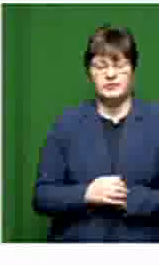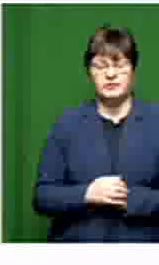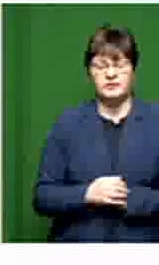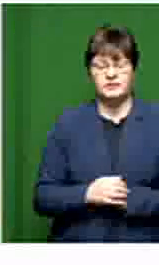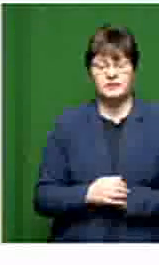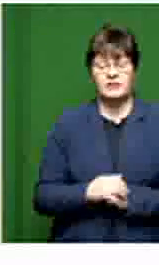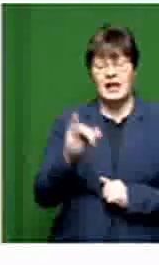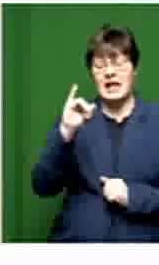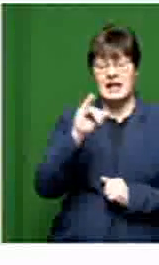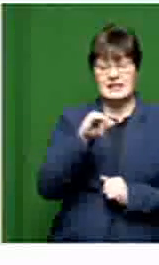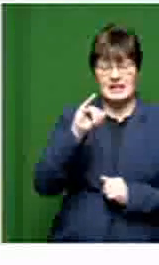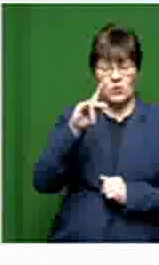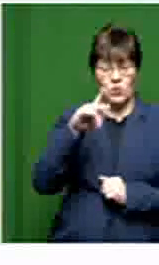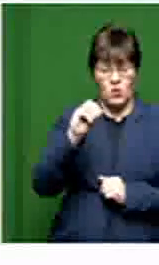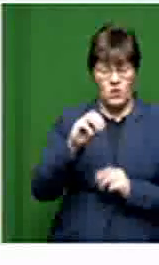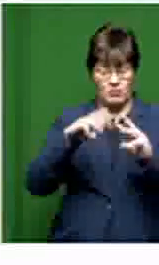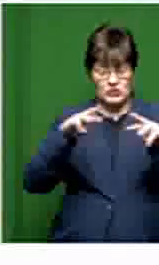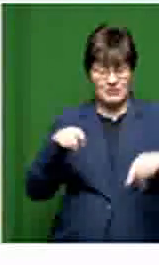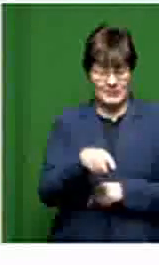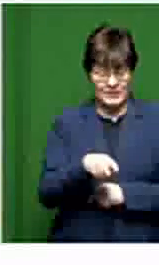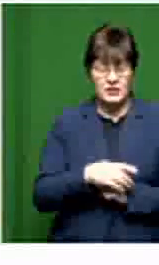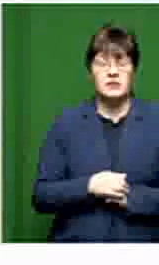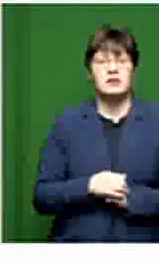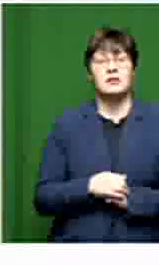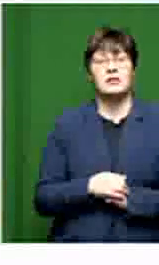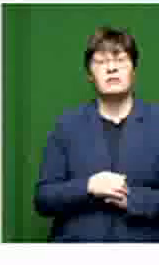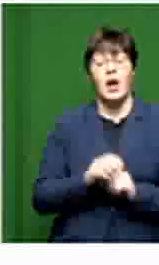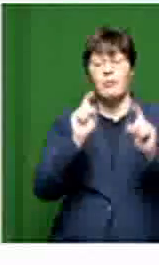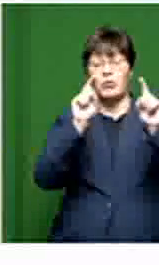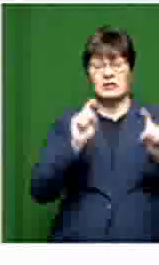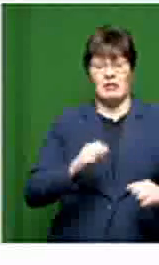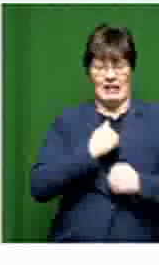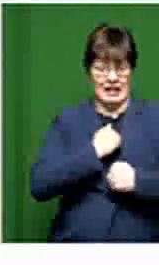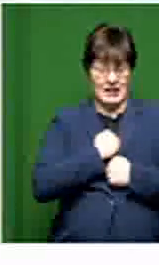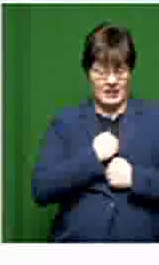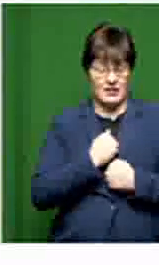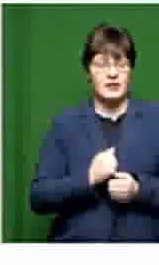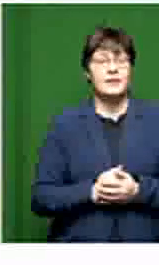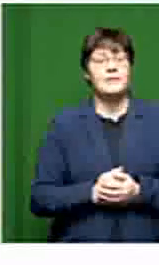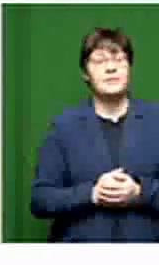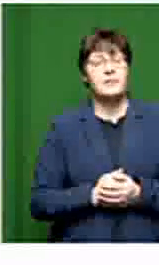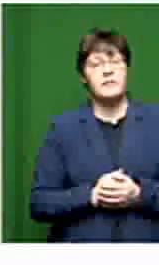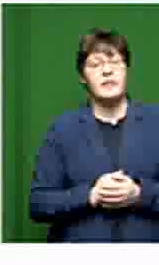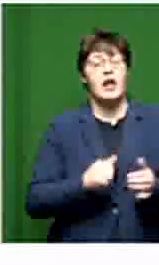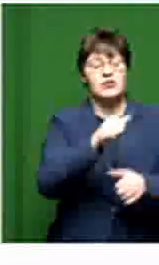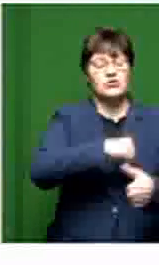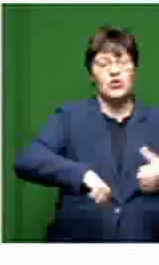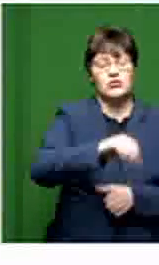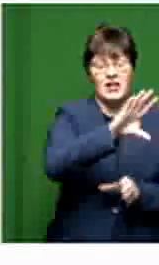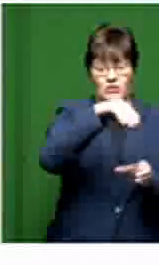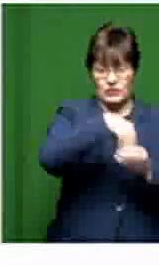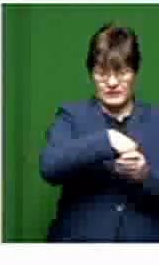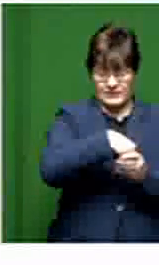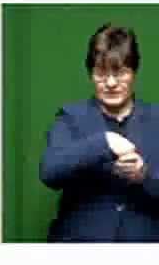the Iziko Museums, one of our principles, is social